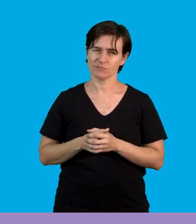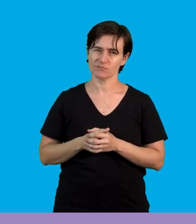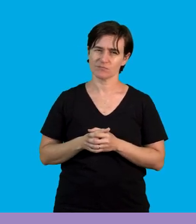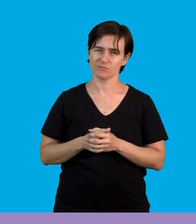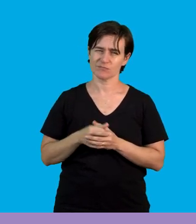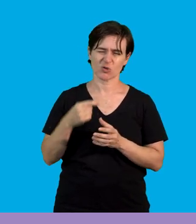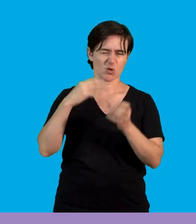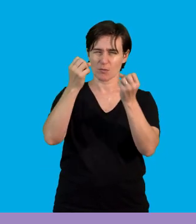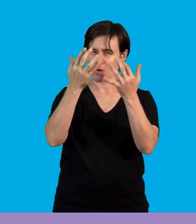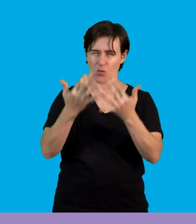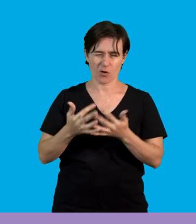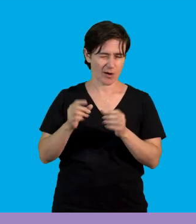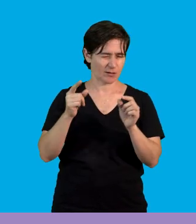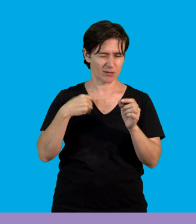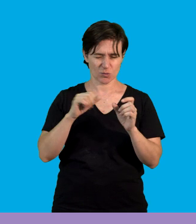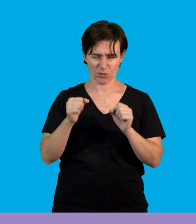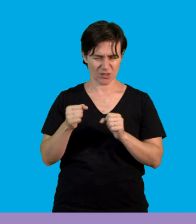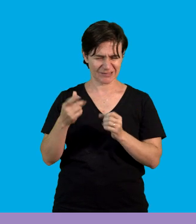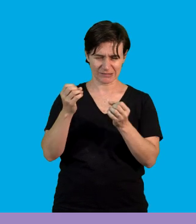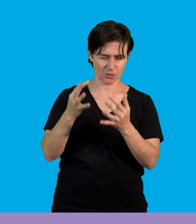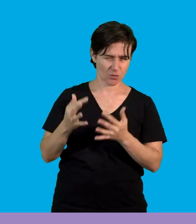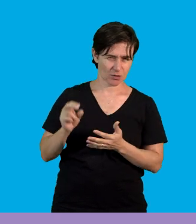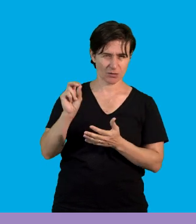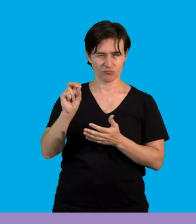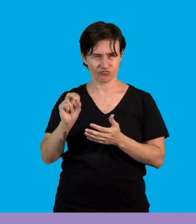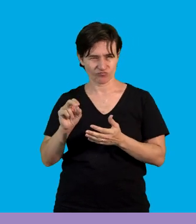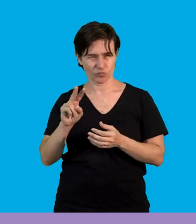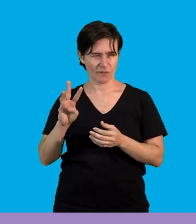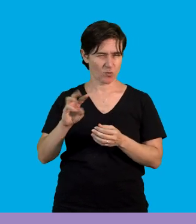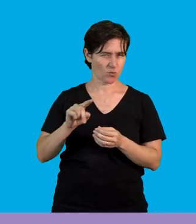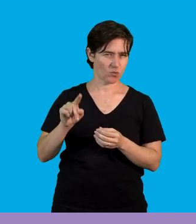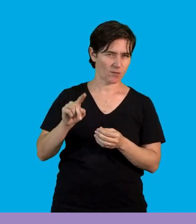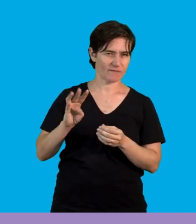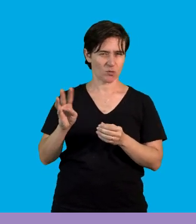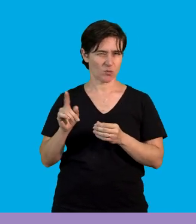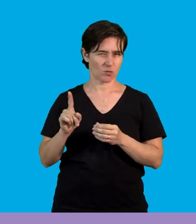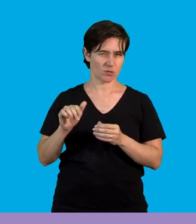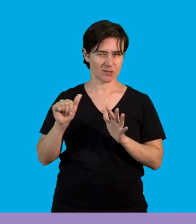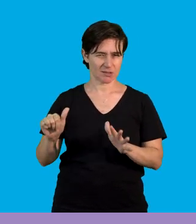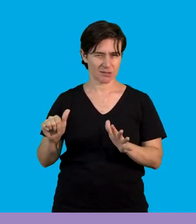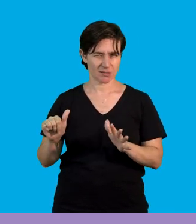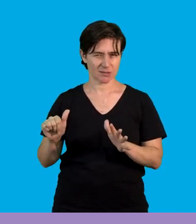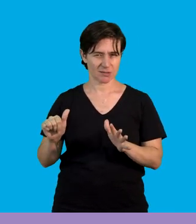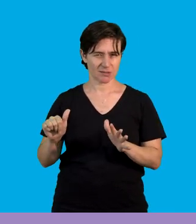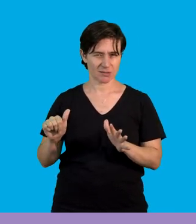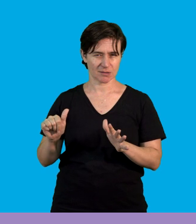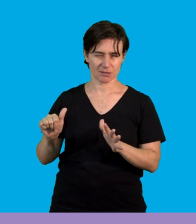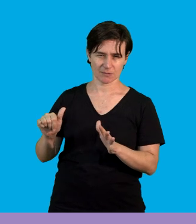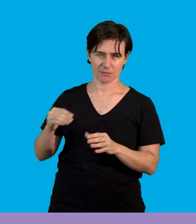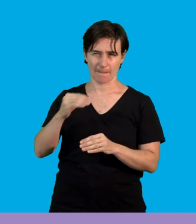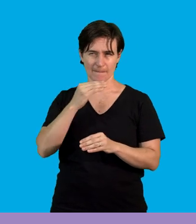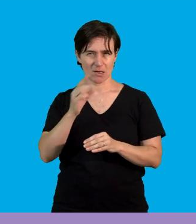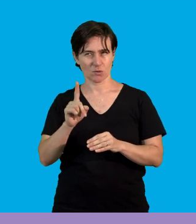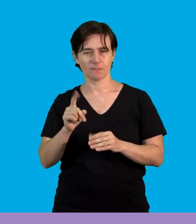have 20 that remains. So it's 24 divided by 4, which is 6. So we